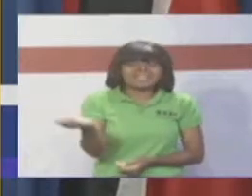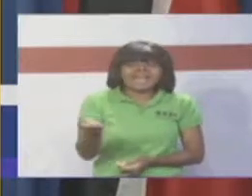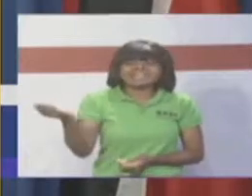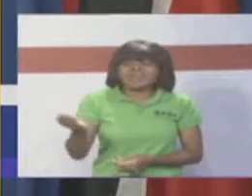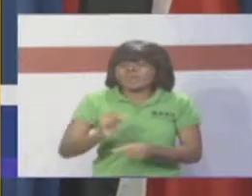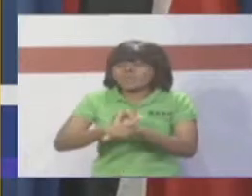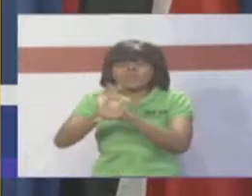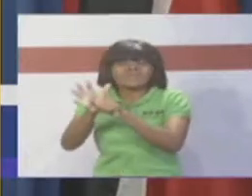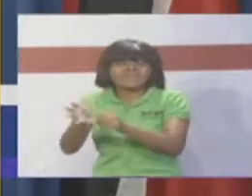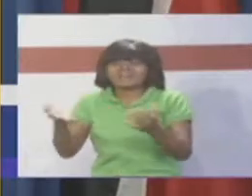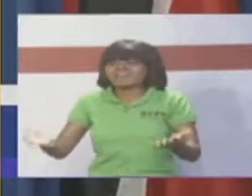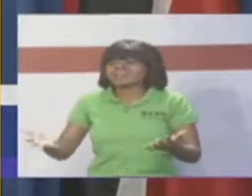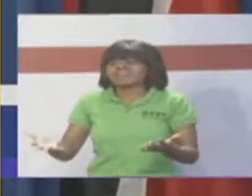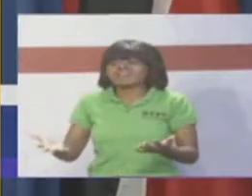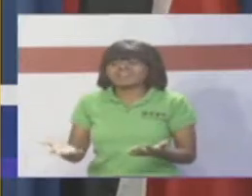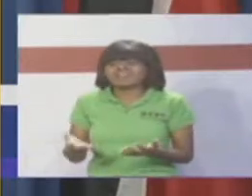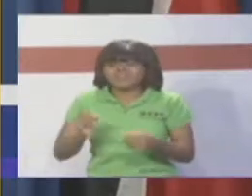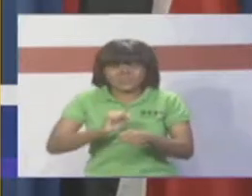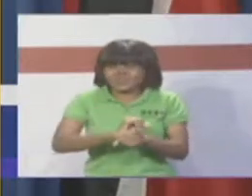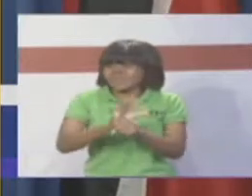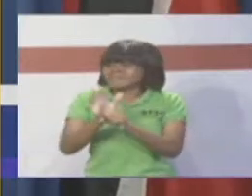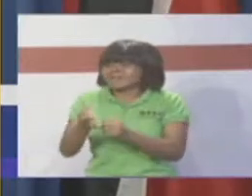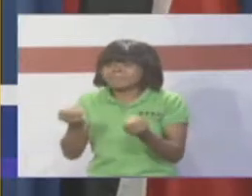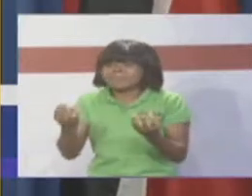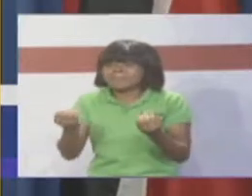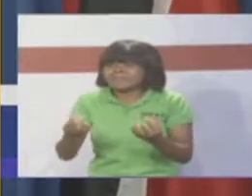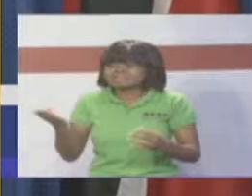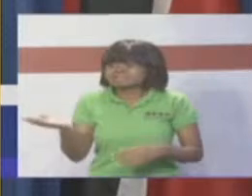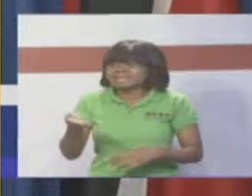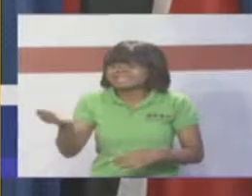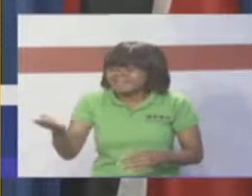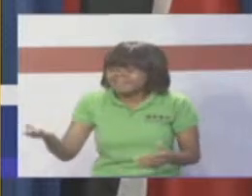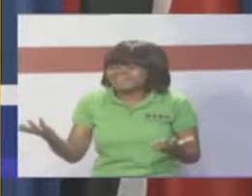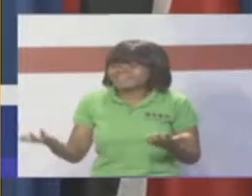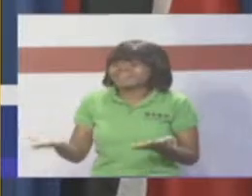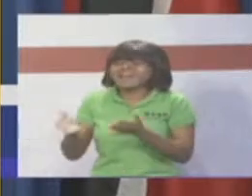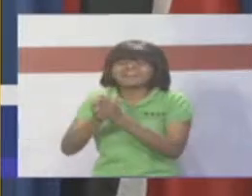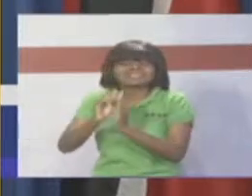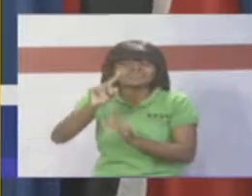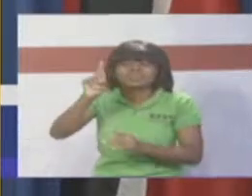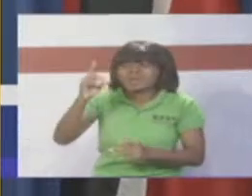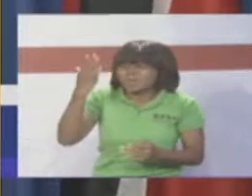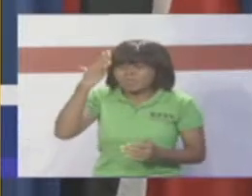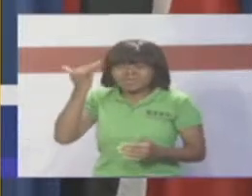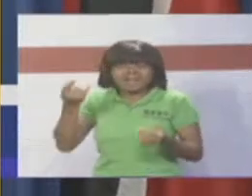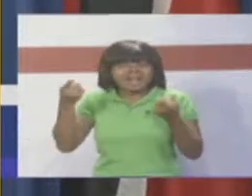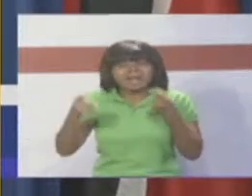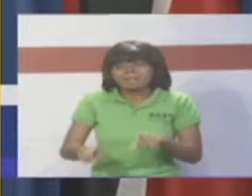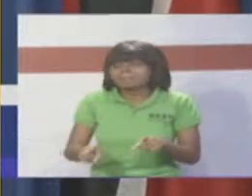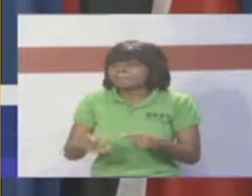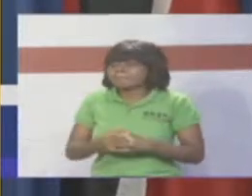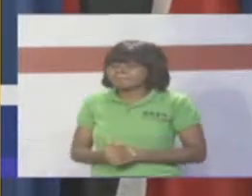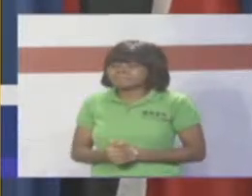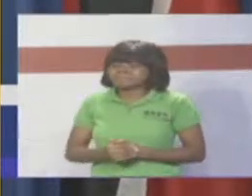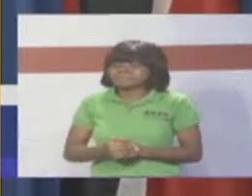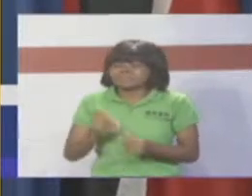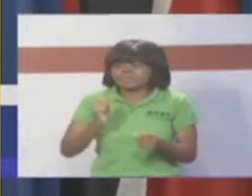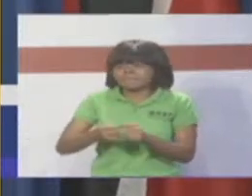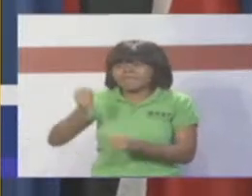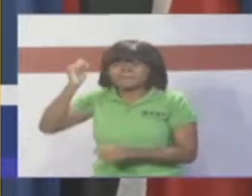Because I can tell you, there are developed countries now which are facing a fourth